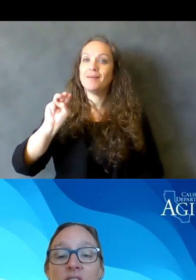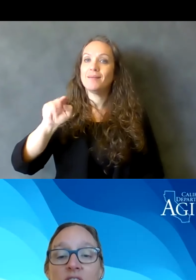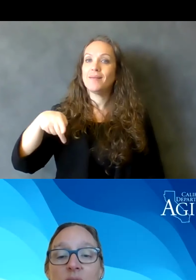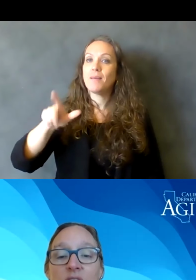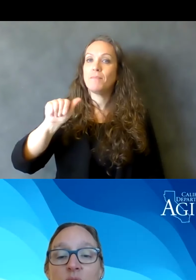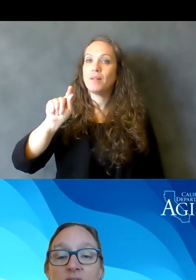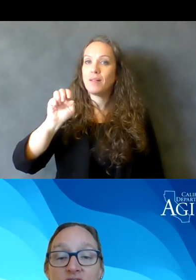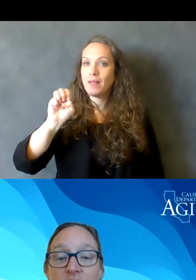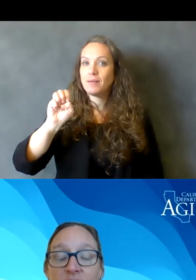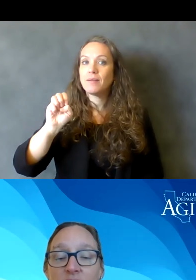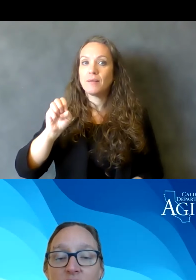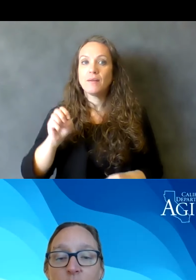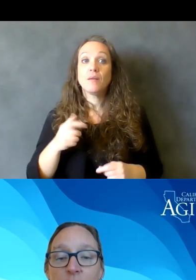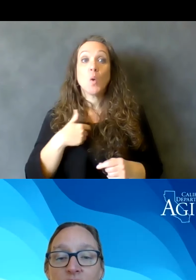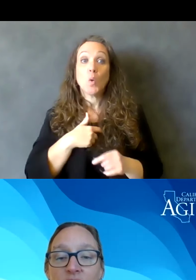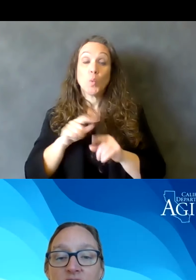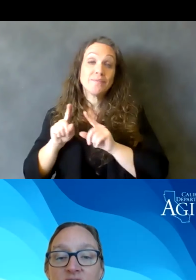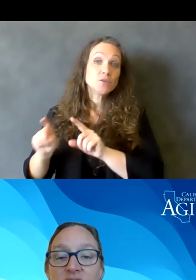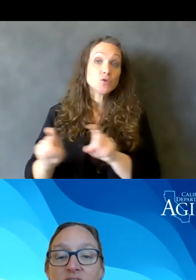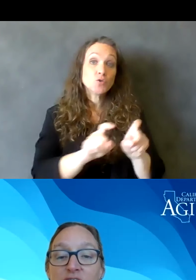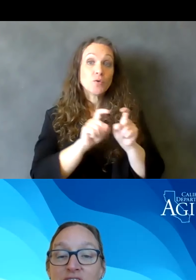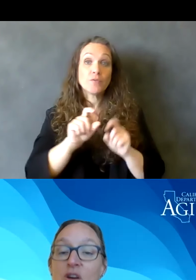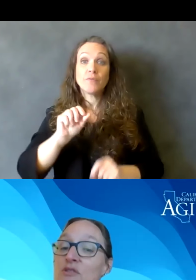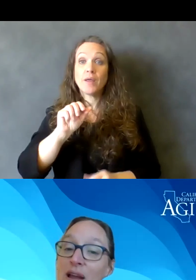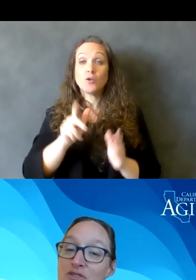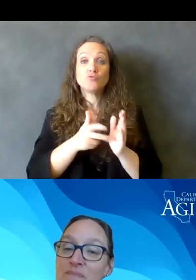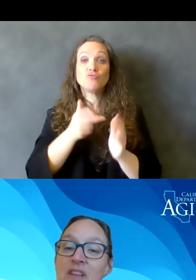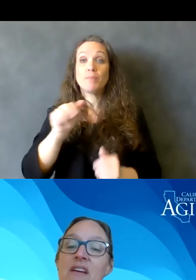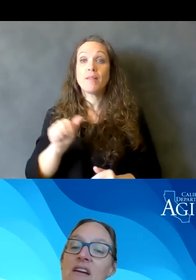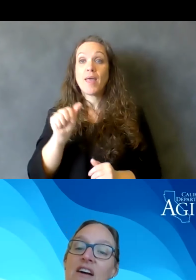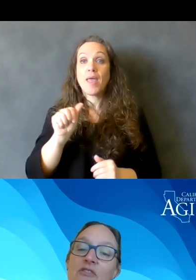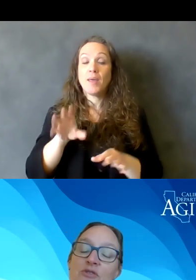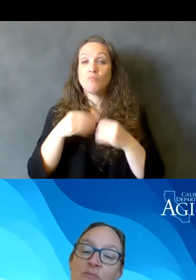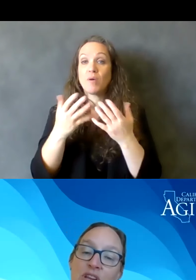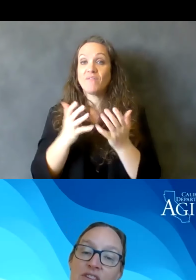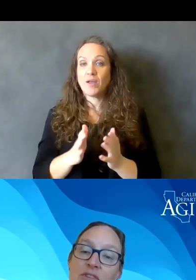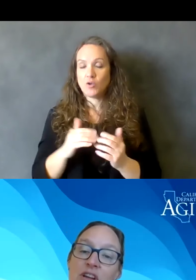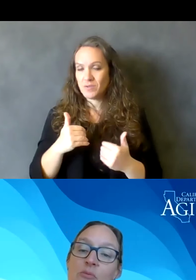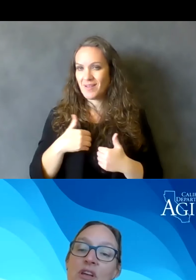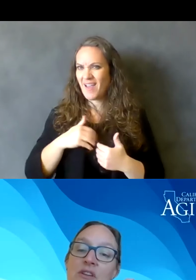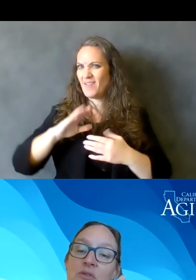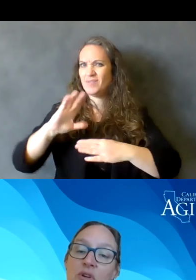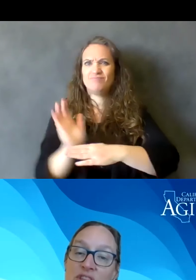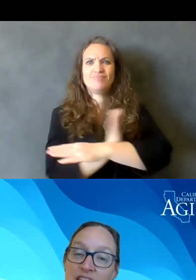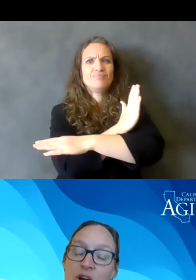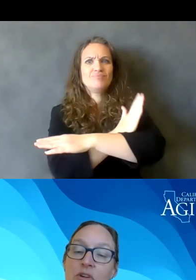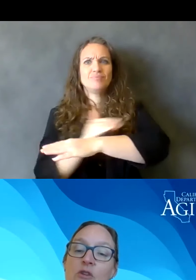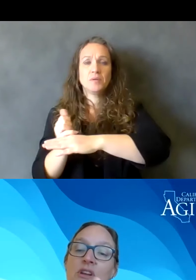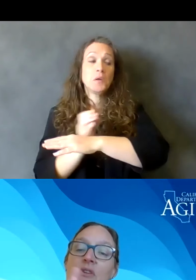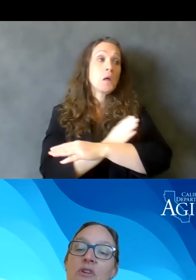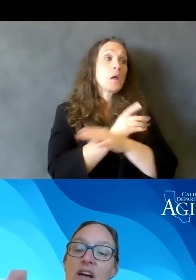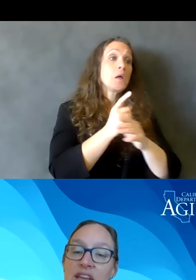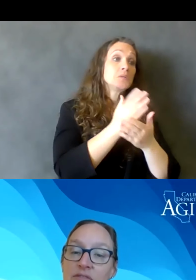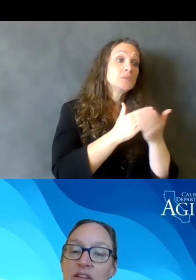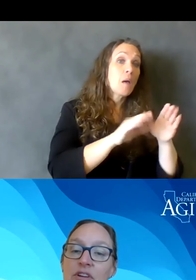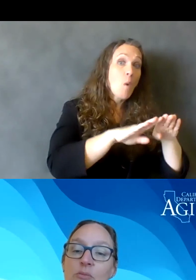reopen congregate meals. We have surveyed our AAA providers and see that there's a whole spectrum of folks who've begun to reopen, who are thinking about reopening,